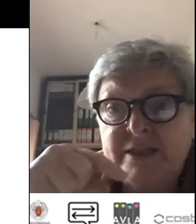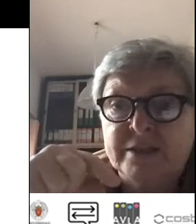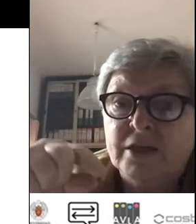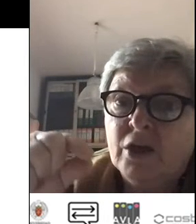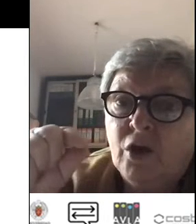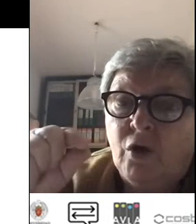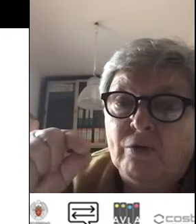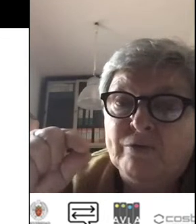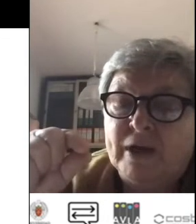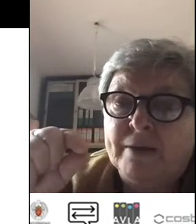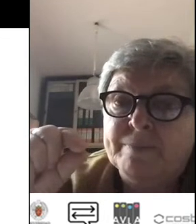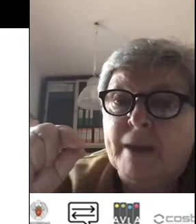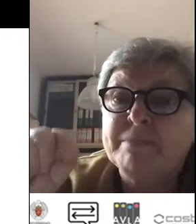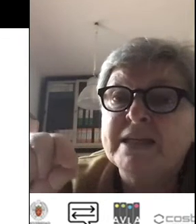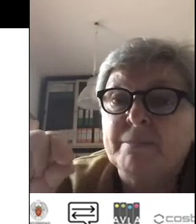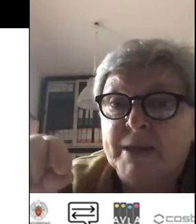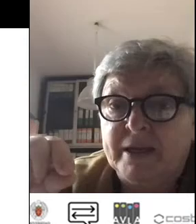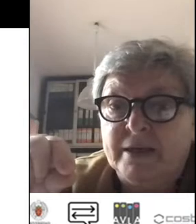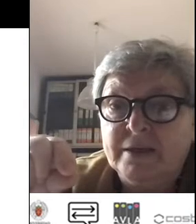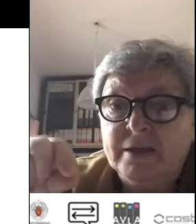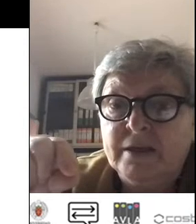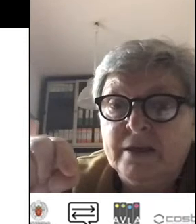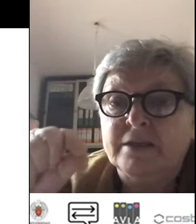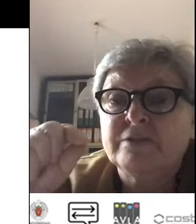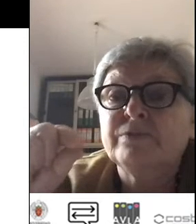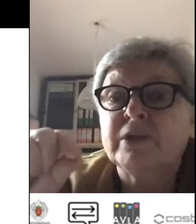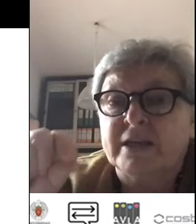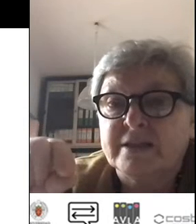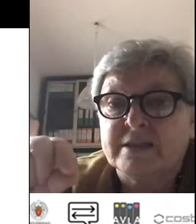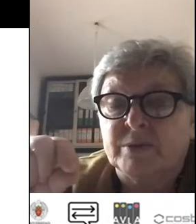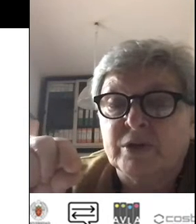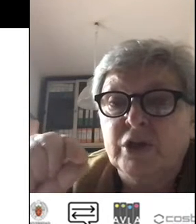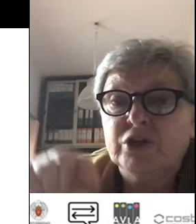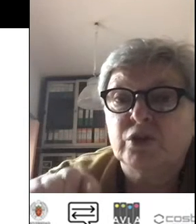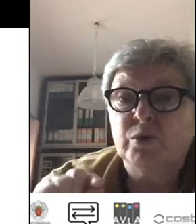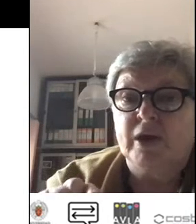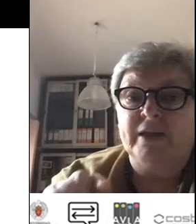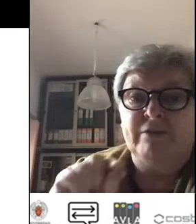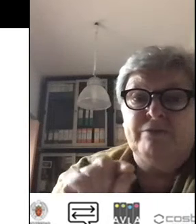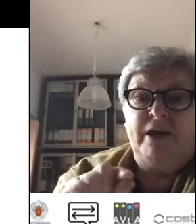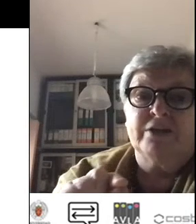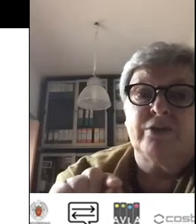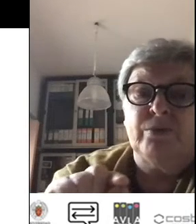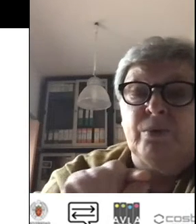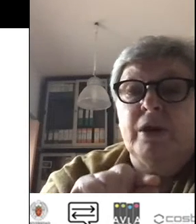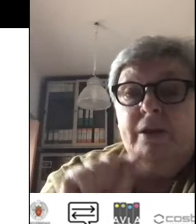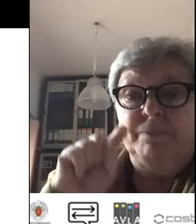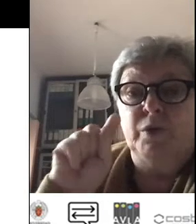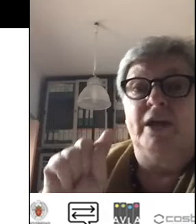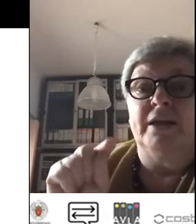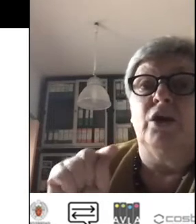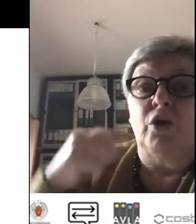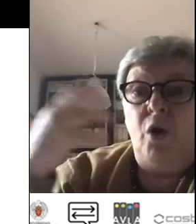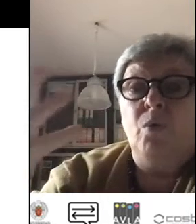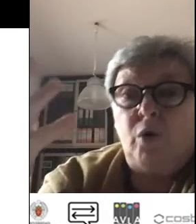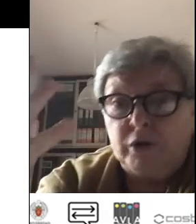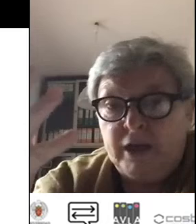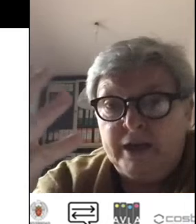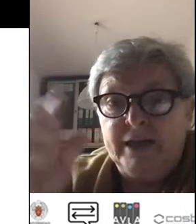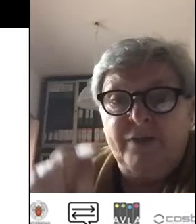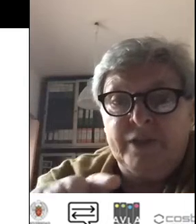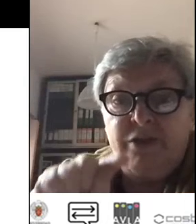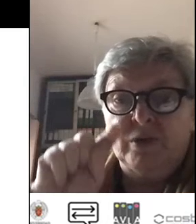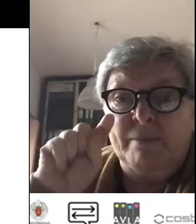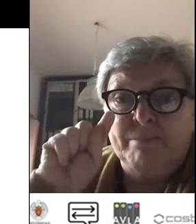we've created of a media player that is fully accessible. So you can, in fact, through, you can go